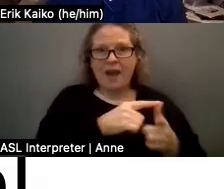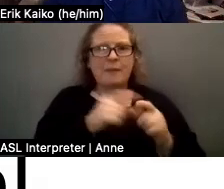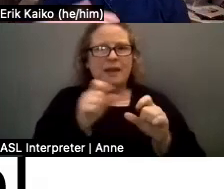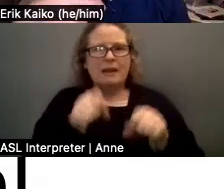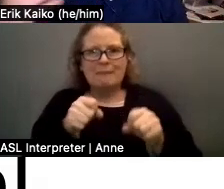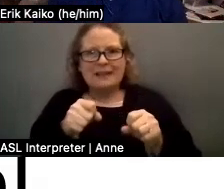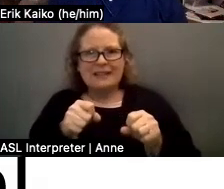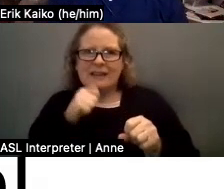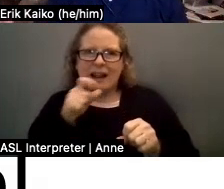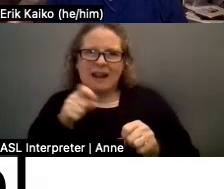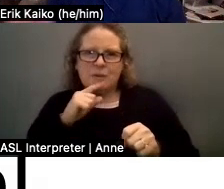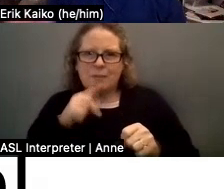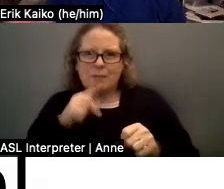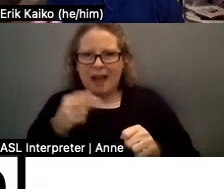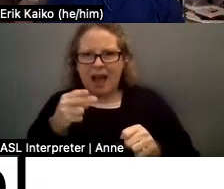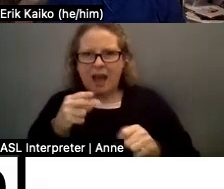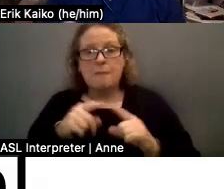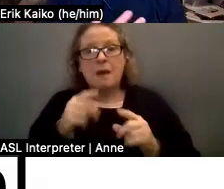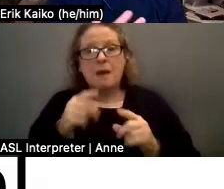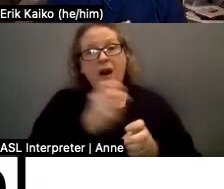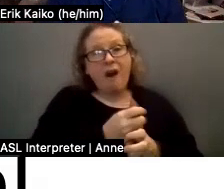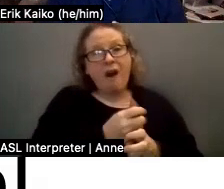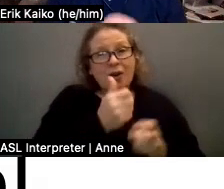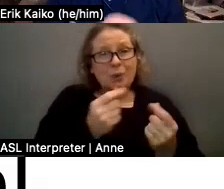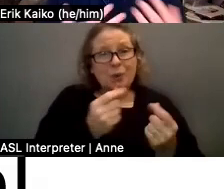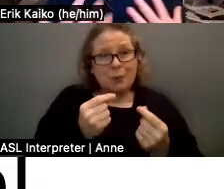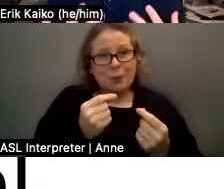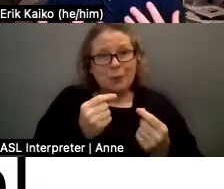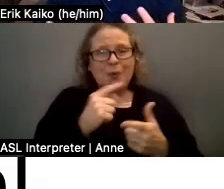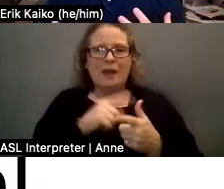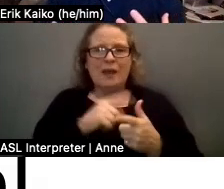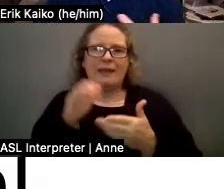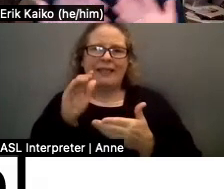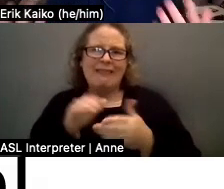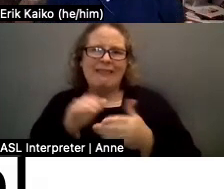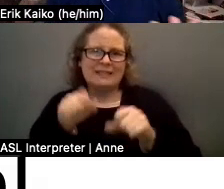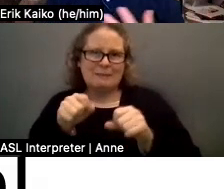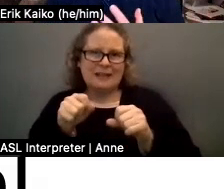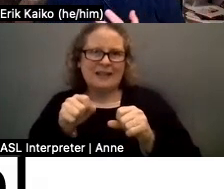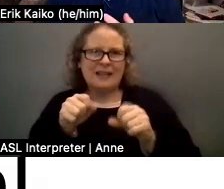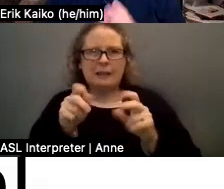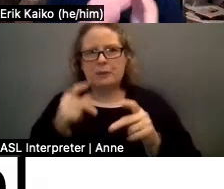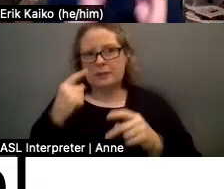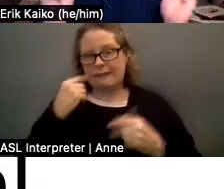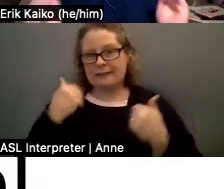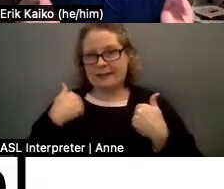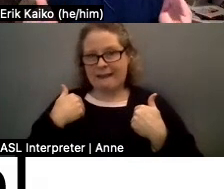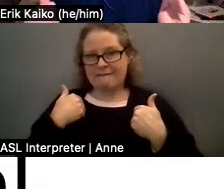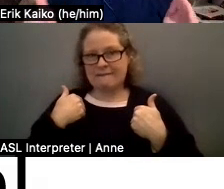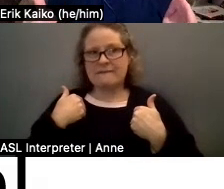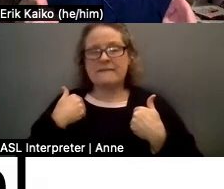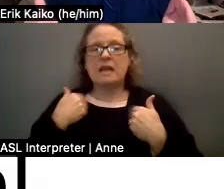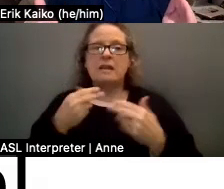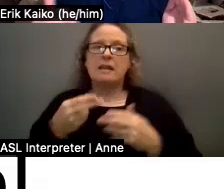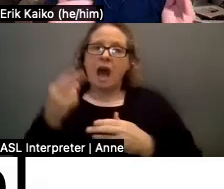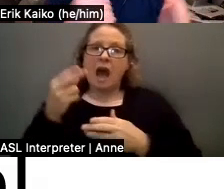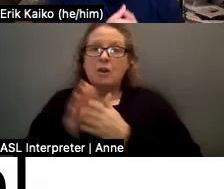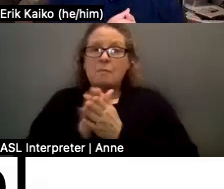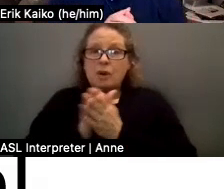high. But of course, the harder something is to do, the ability one thinks they have, the higher motivation is